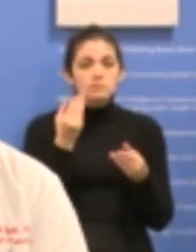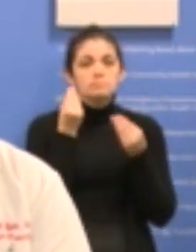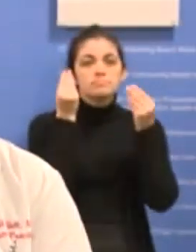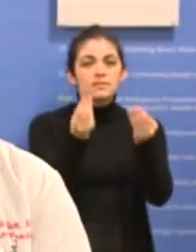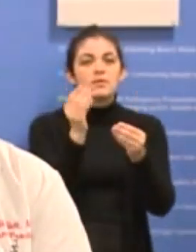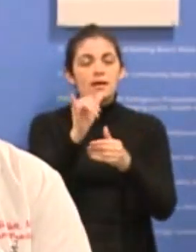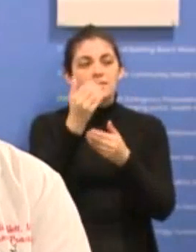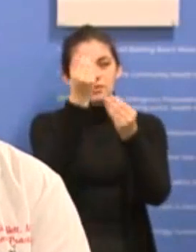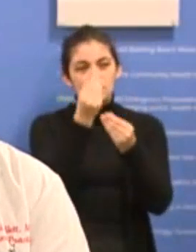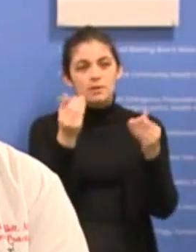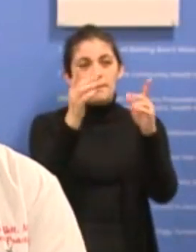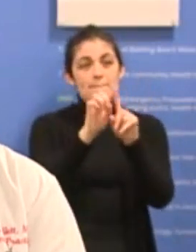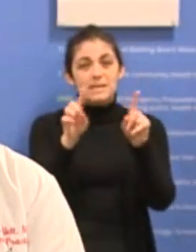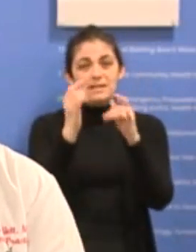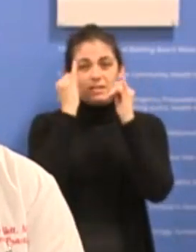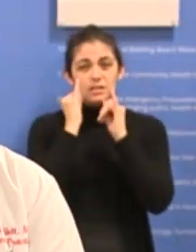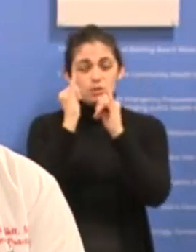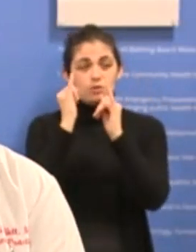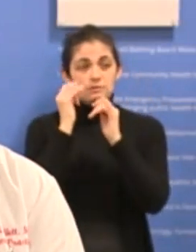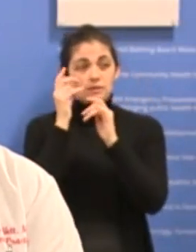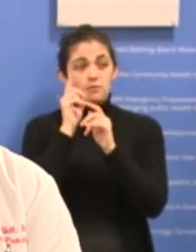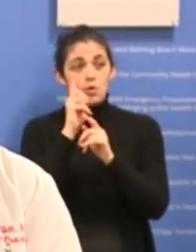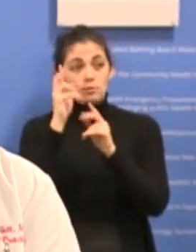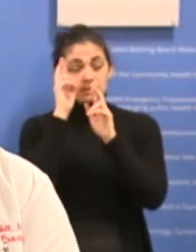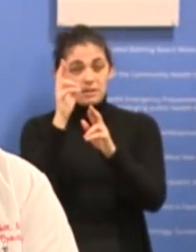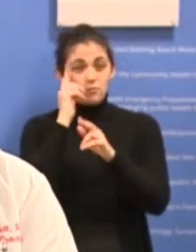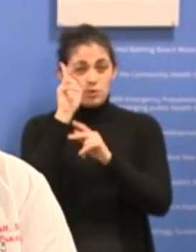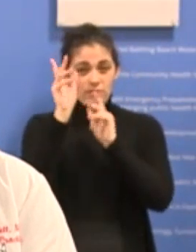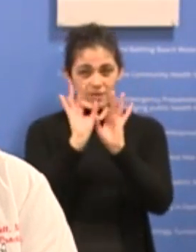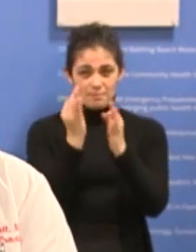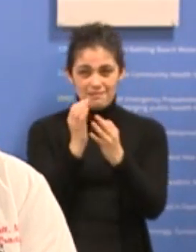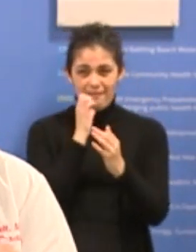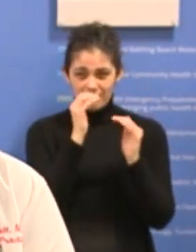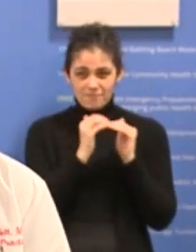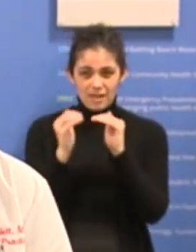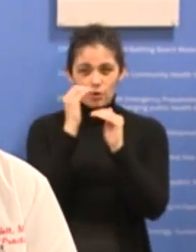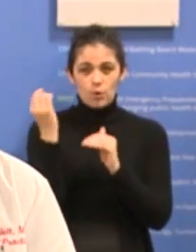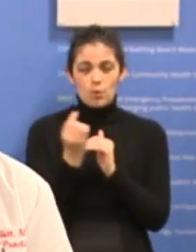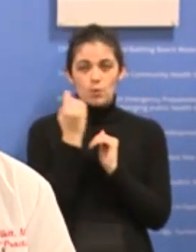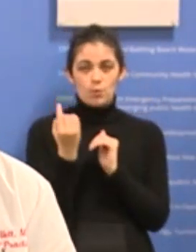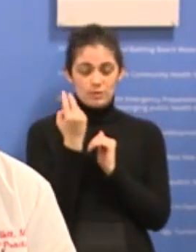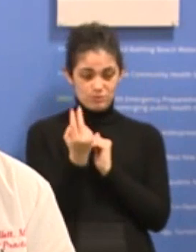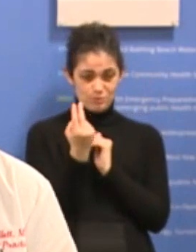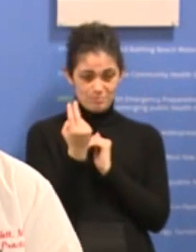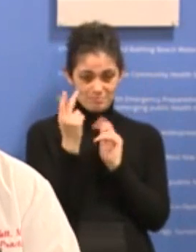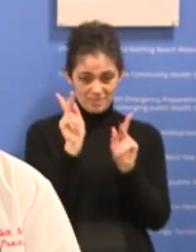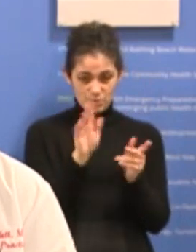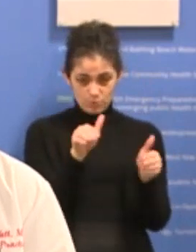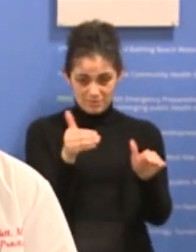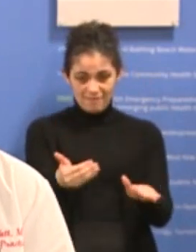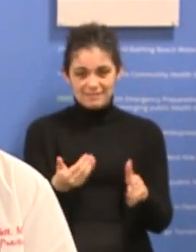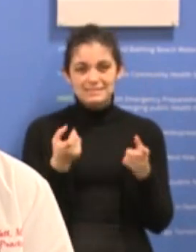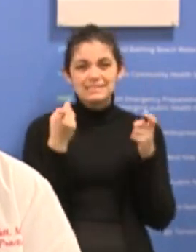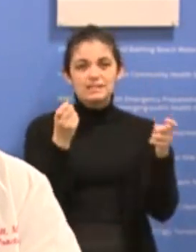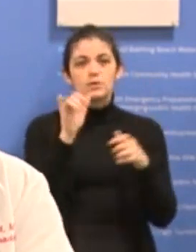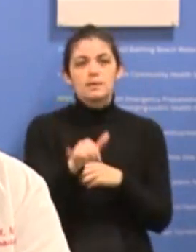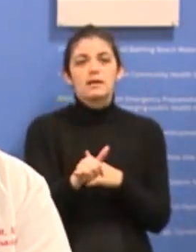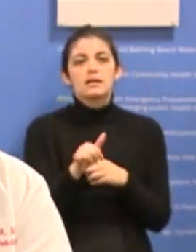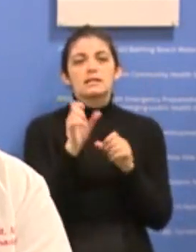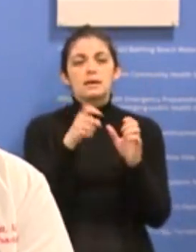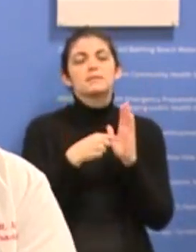information. But in the interest of respect for those families, I don't feel like it's fair to give when we only have 2 cases, to give information which could